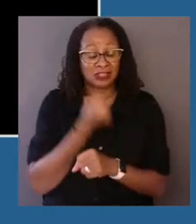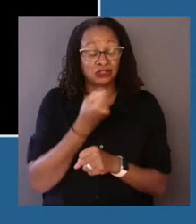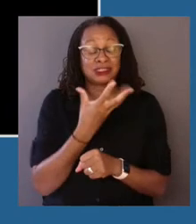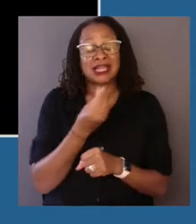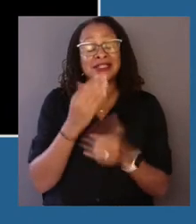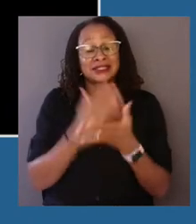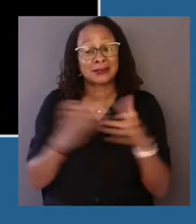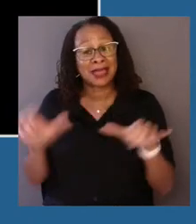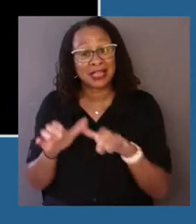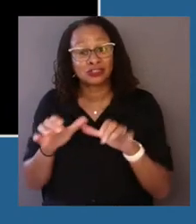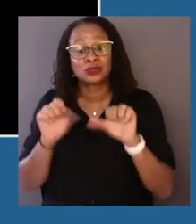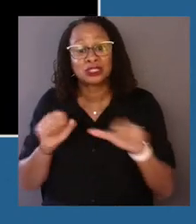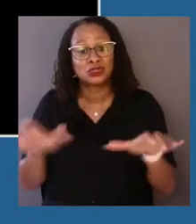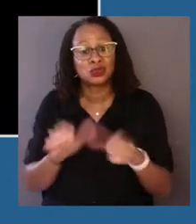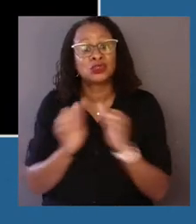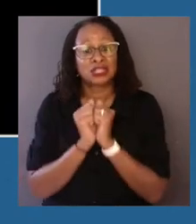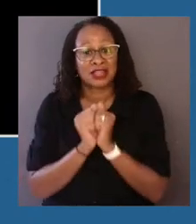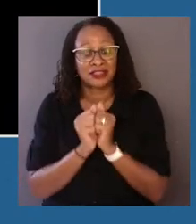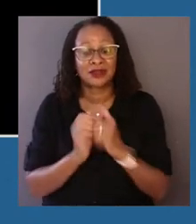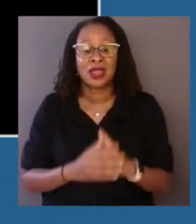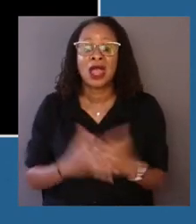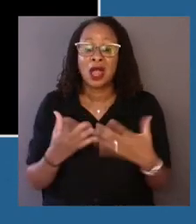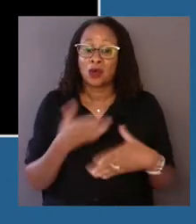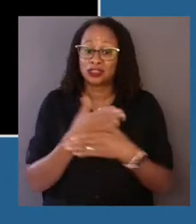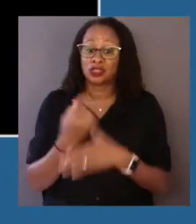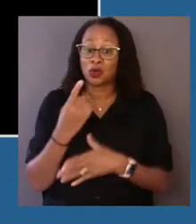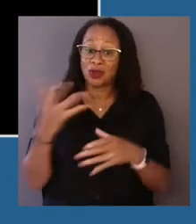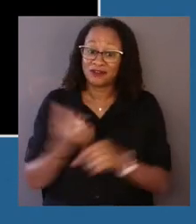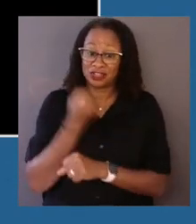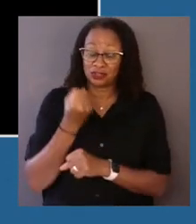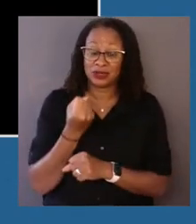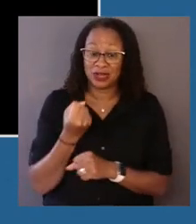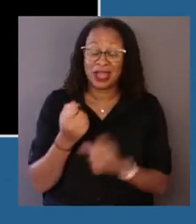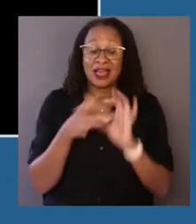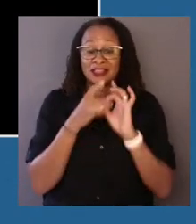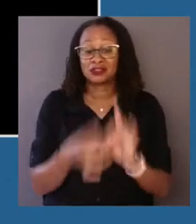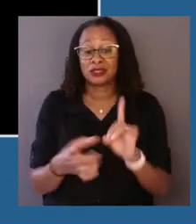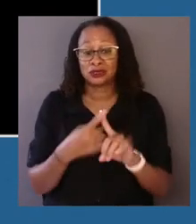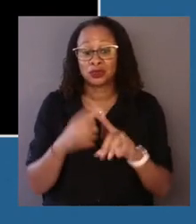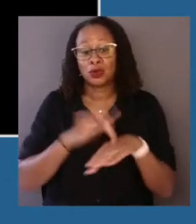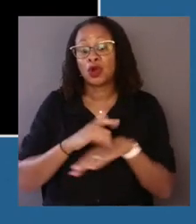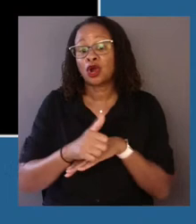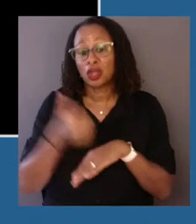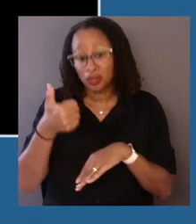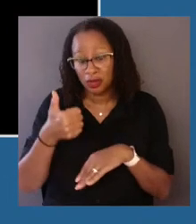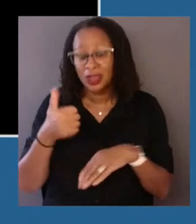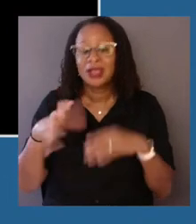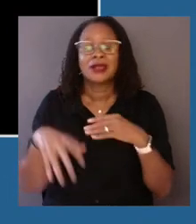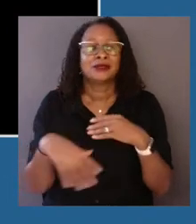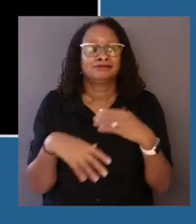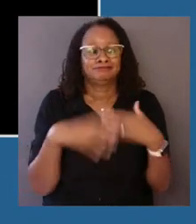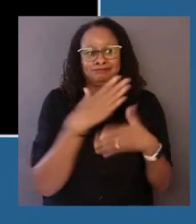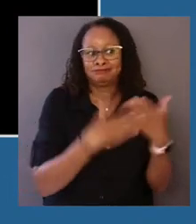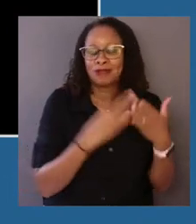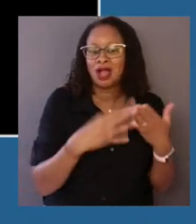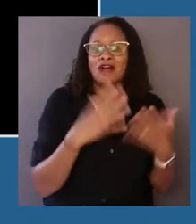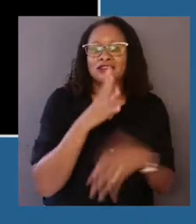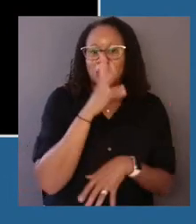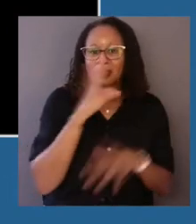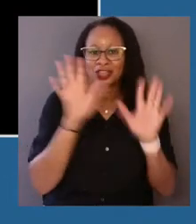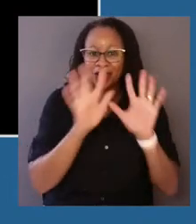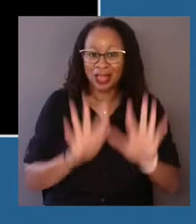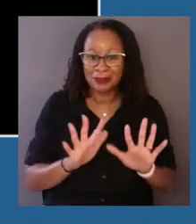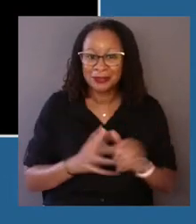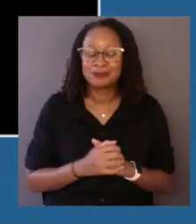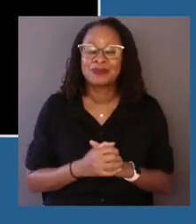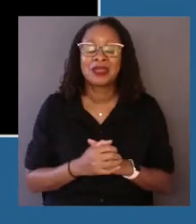take together. And I want to share one victory that's related to an earlier edition of Talking Climate. Some of